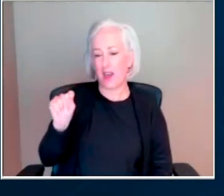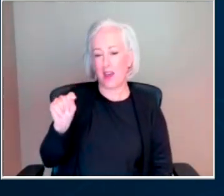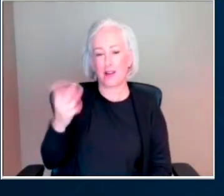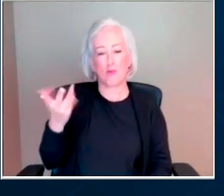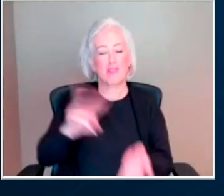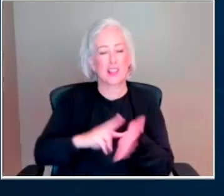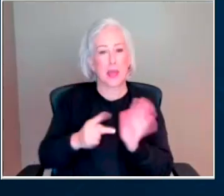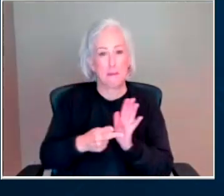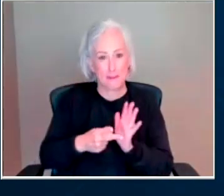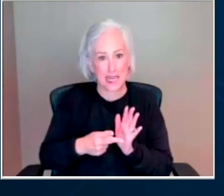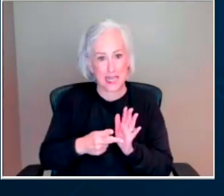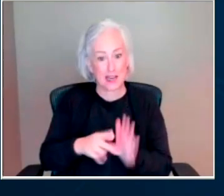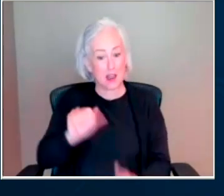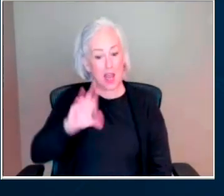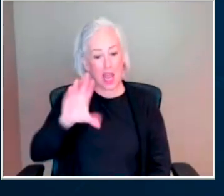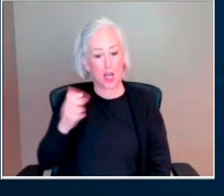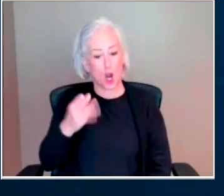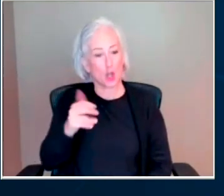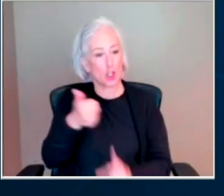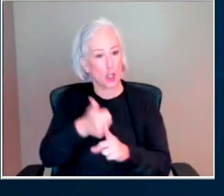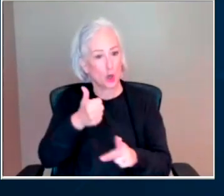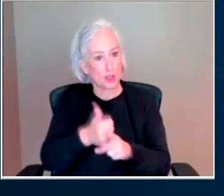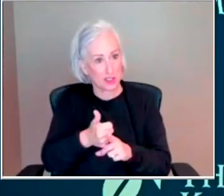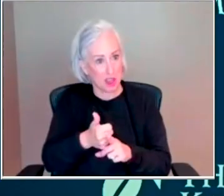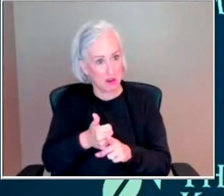was Archie a candidate for that?